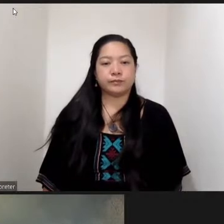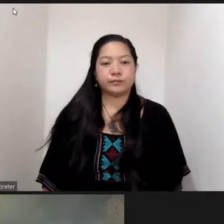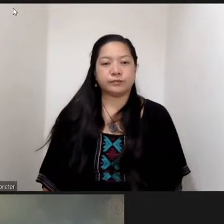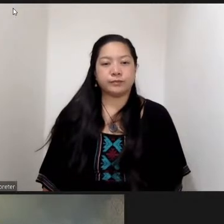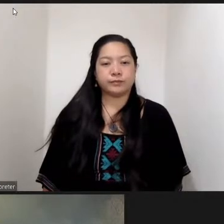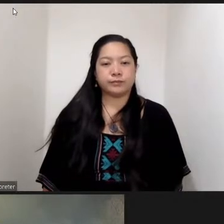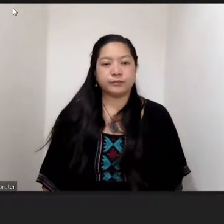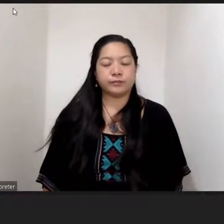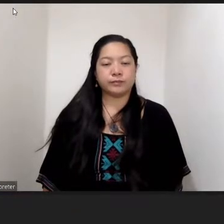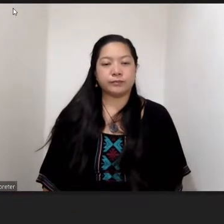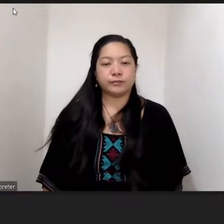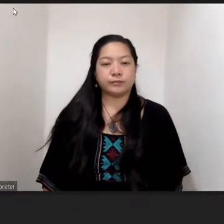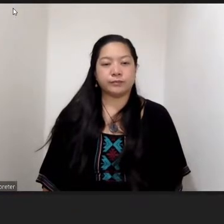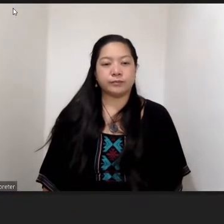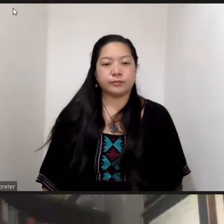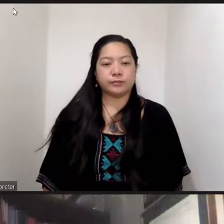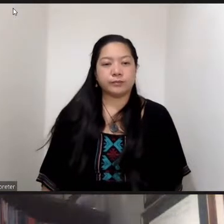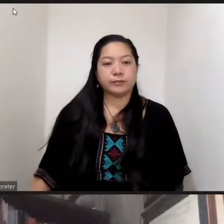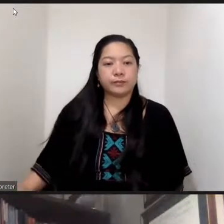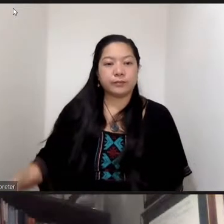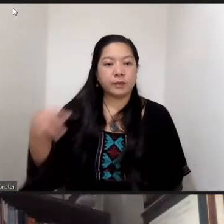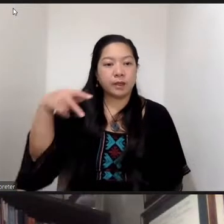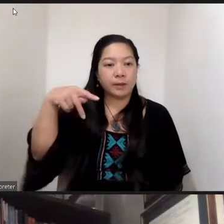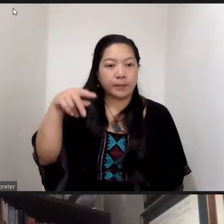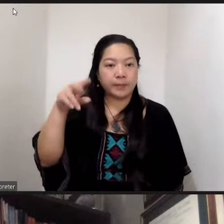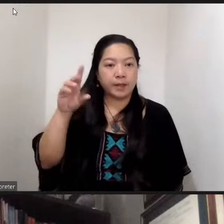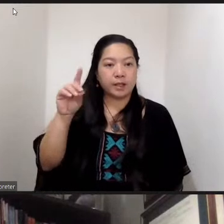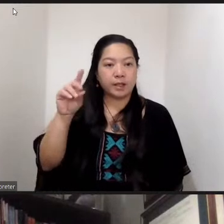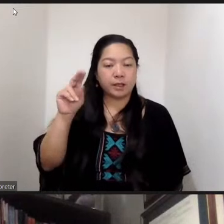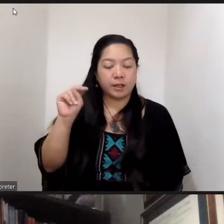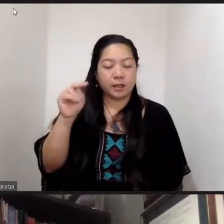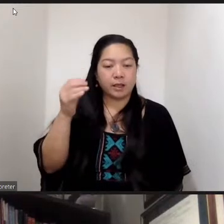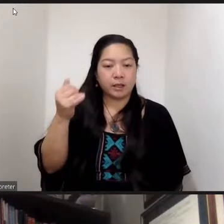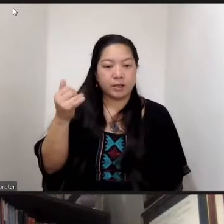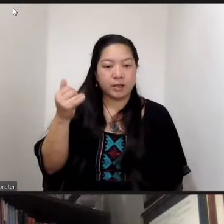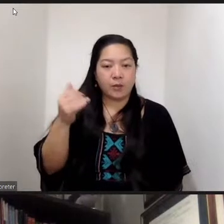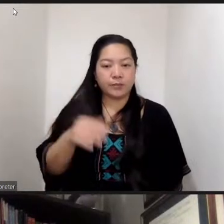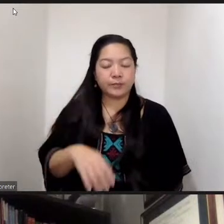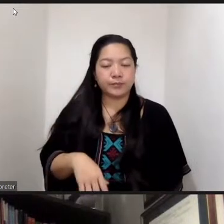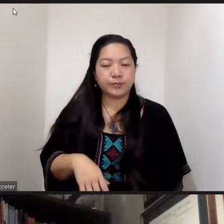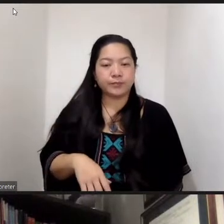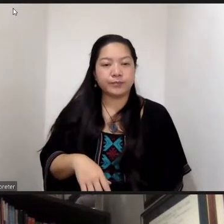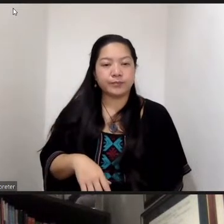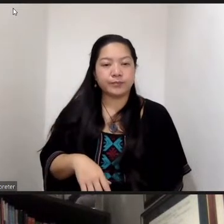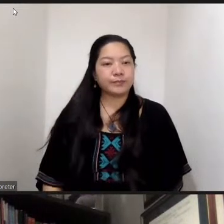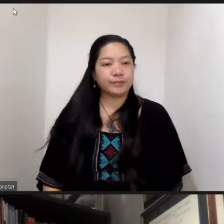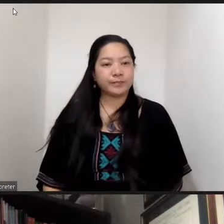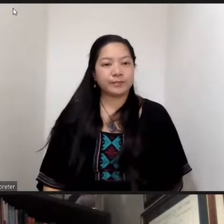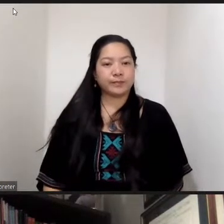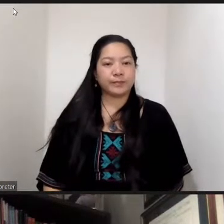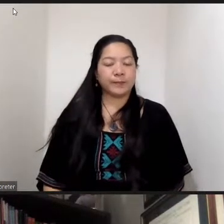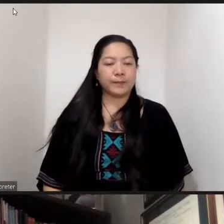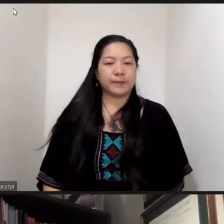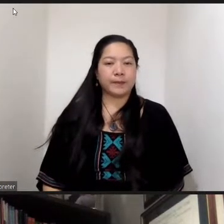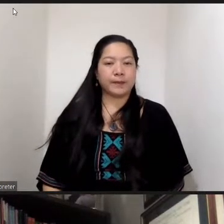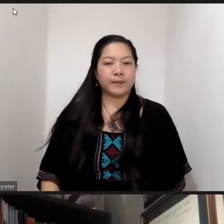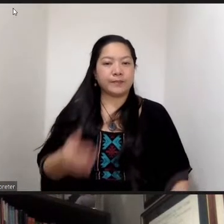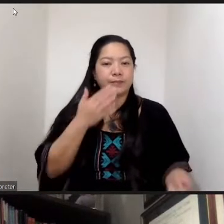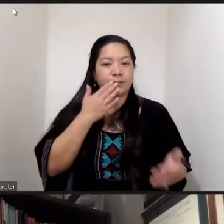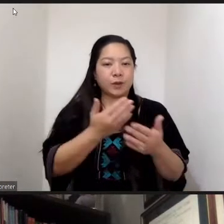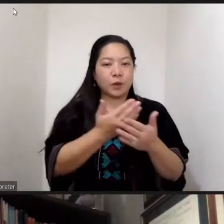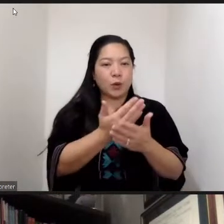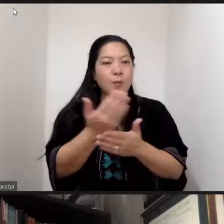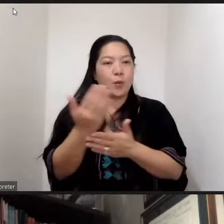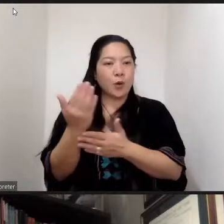Joe Titano, Pacific Daily News. Morning, Governor. Morning, everybody. Good to see you in Wait, person. it's afternoon. Joe. Afternoon. Good afternoon.